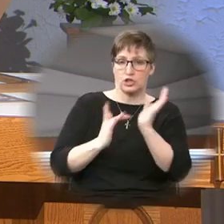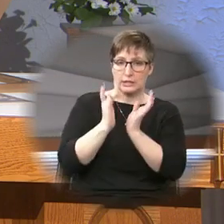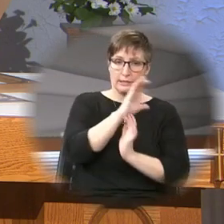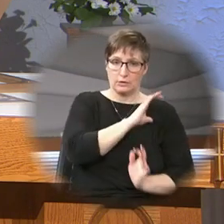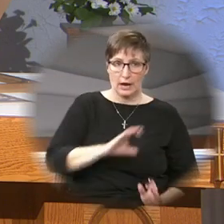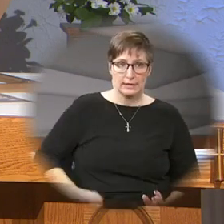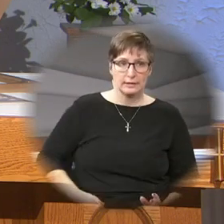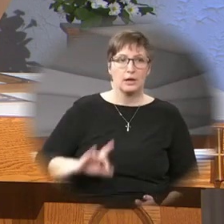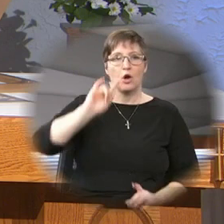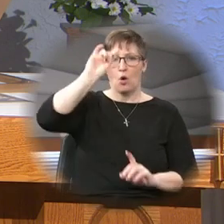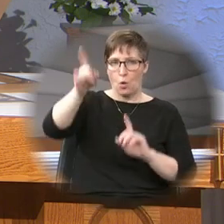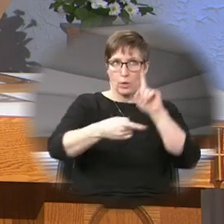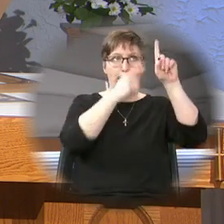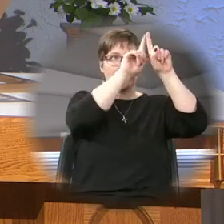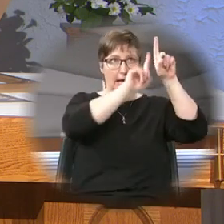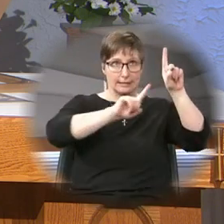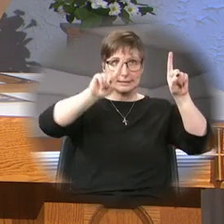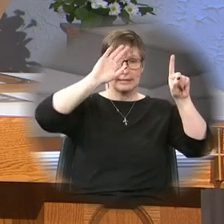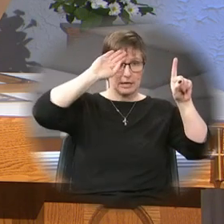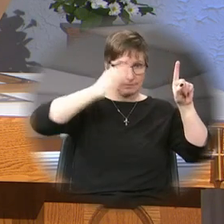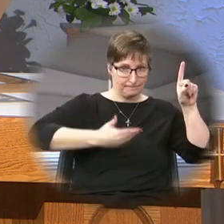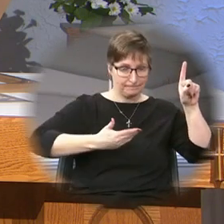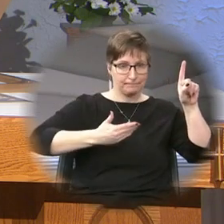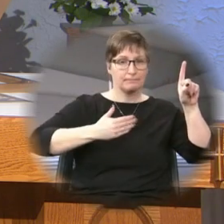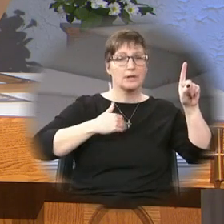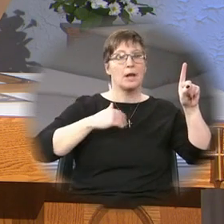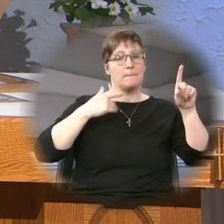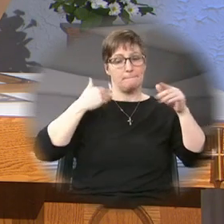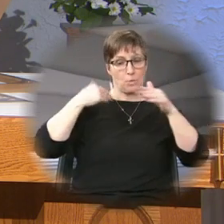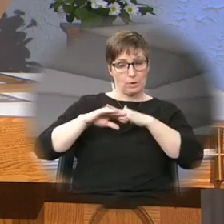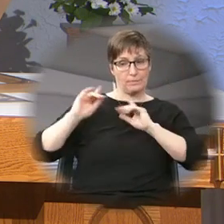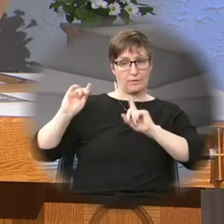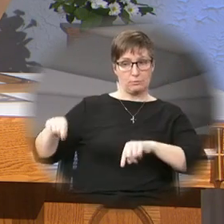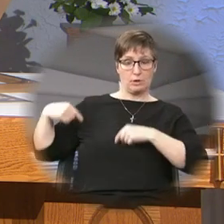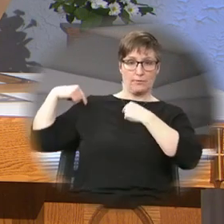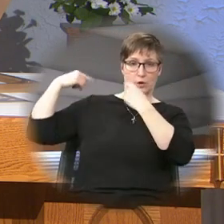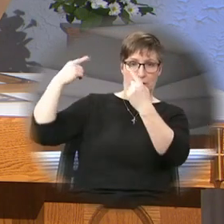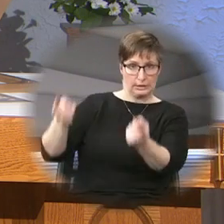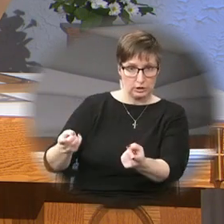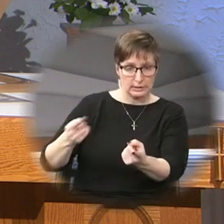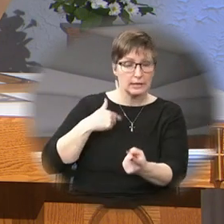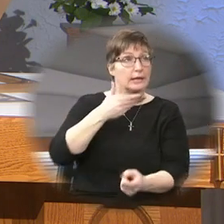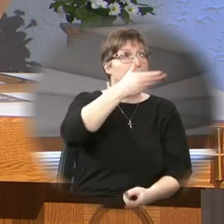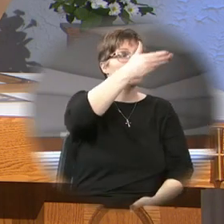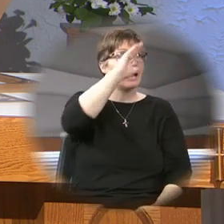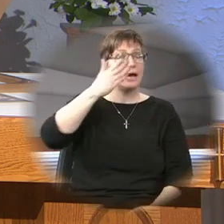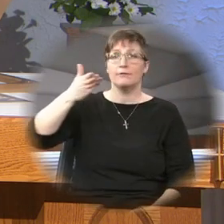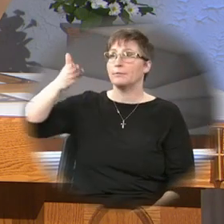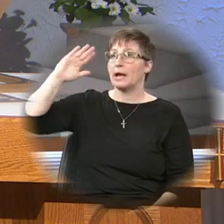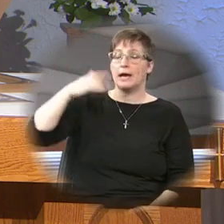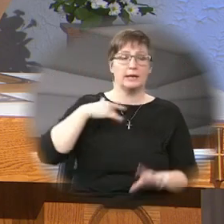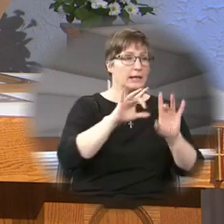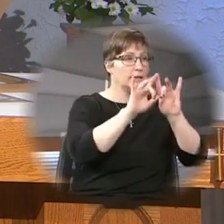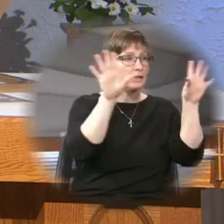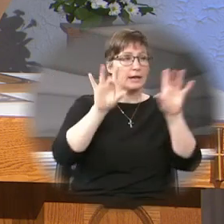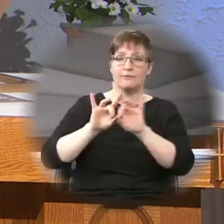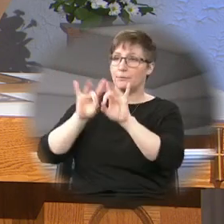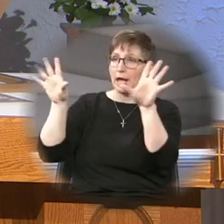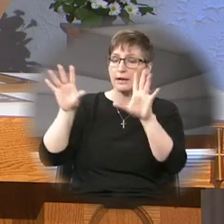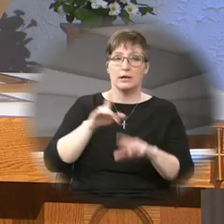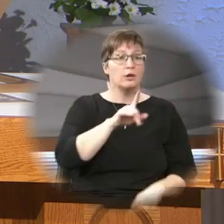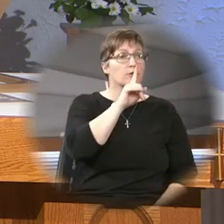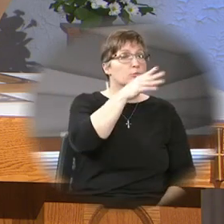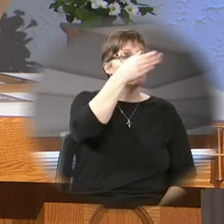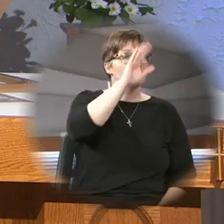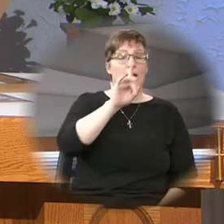one Lord, Jesus Christ, the only begotten Son of God, born of the Father before all ages, God from God, light